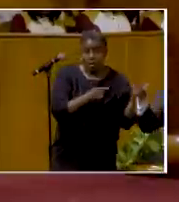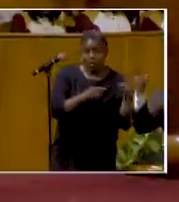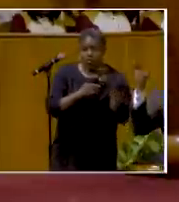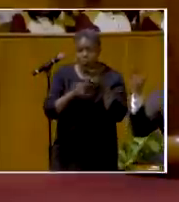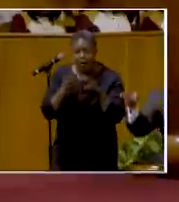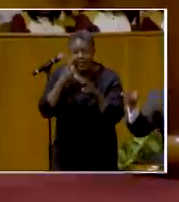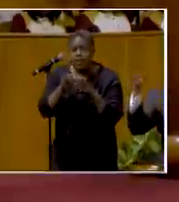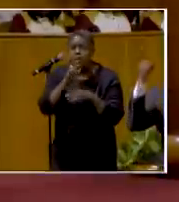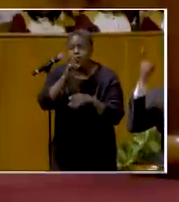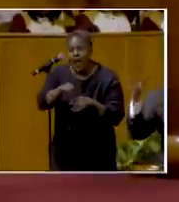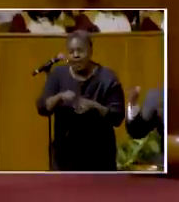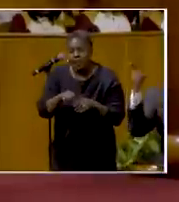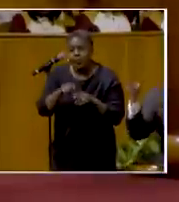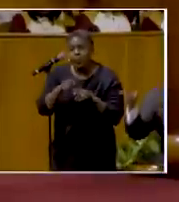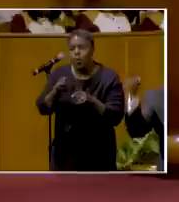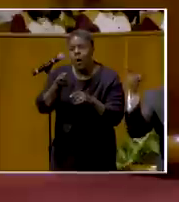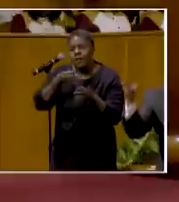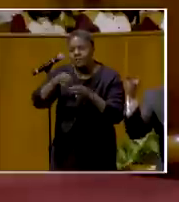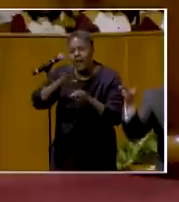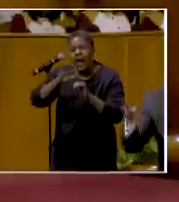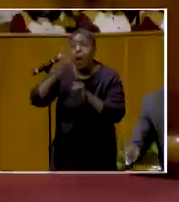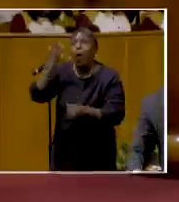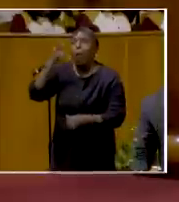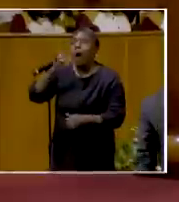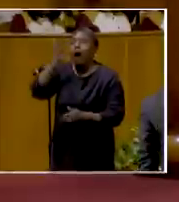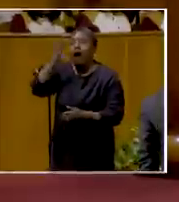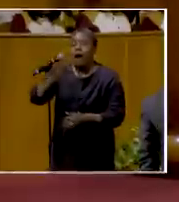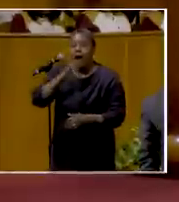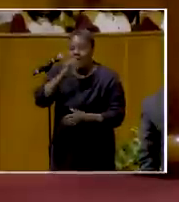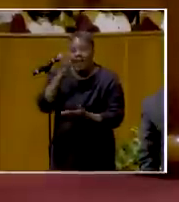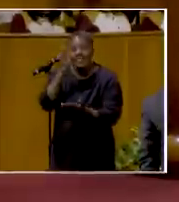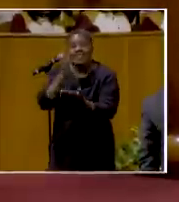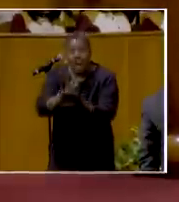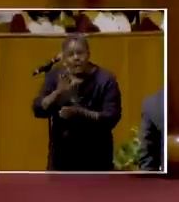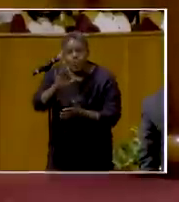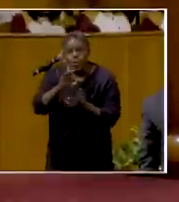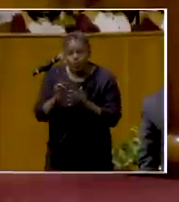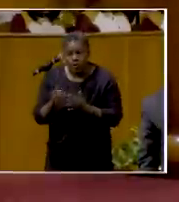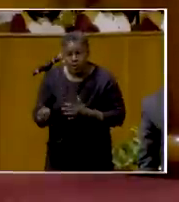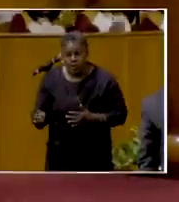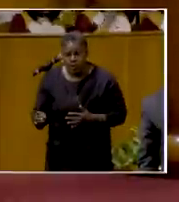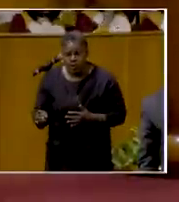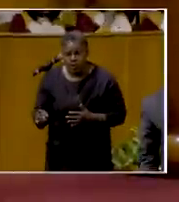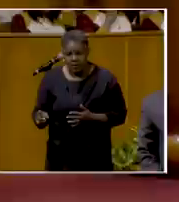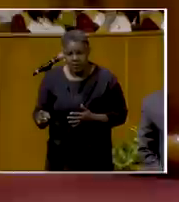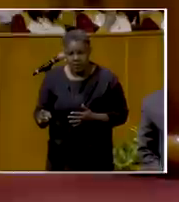got to give an account for why God doesn't stop your choice.